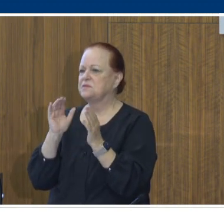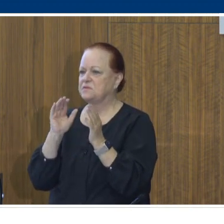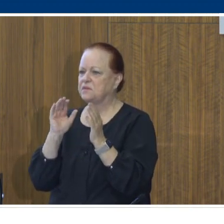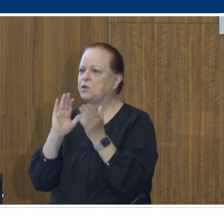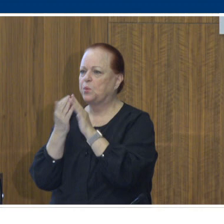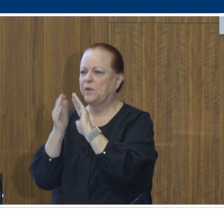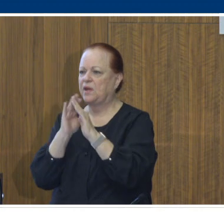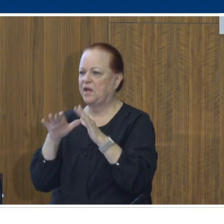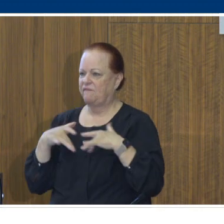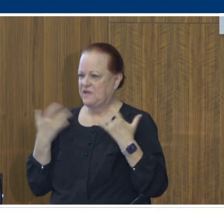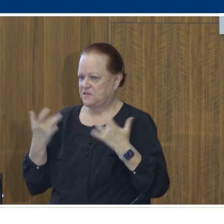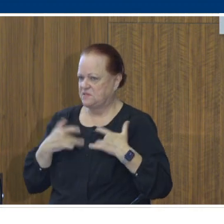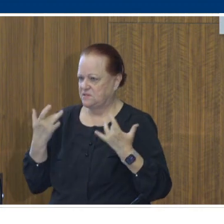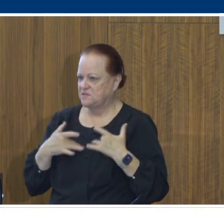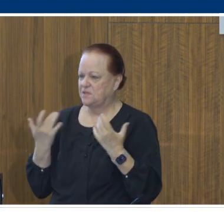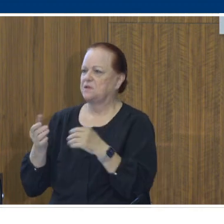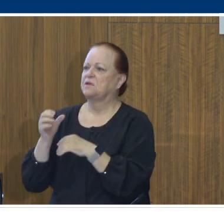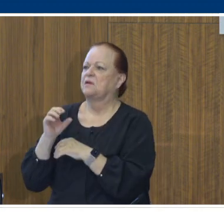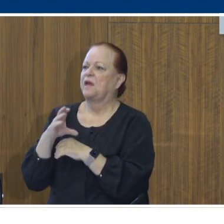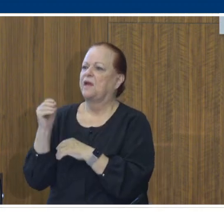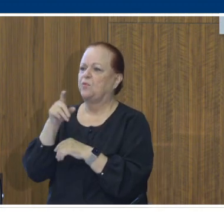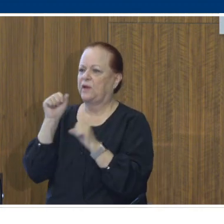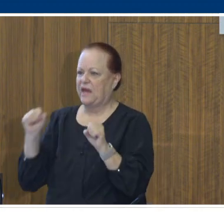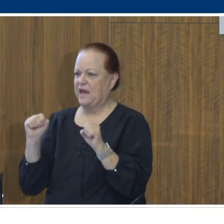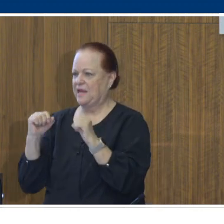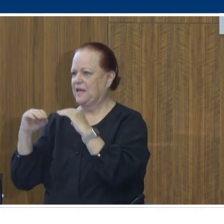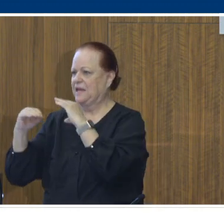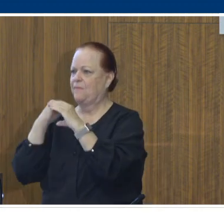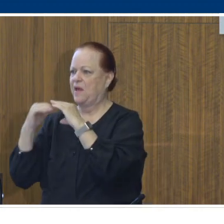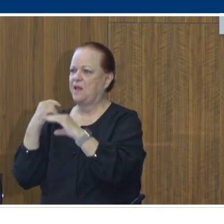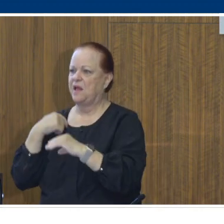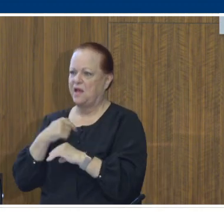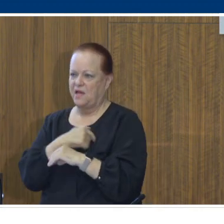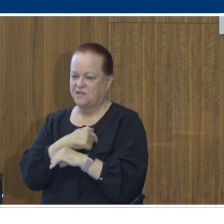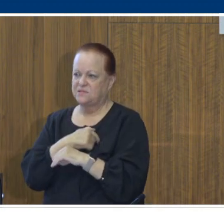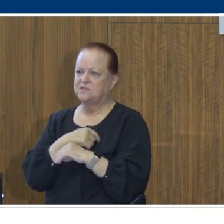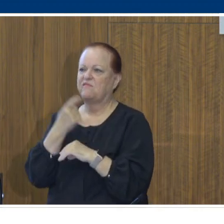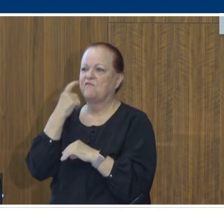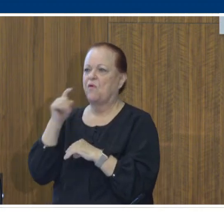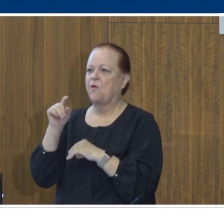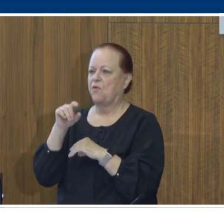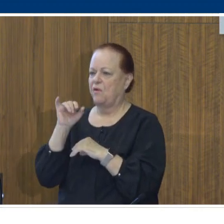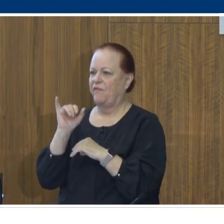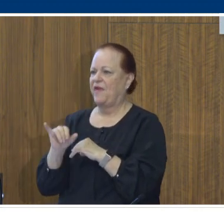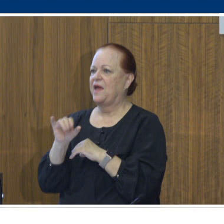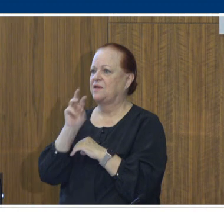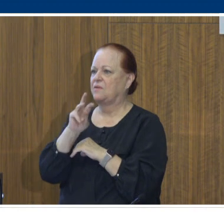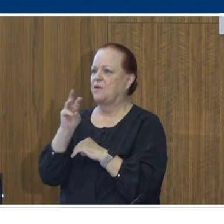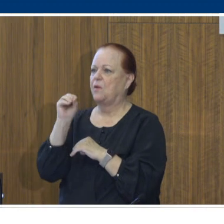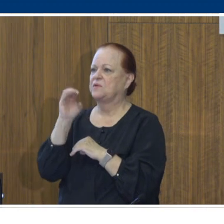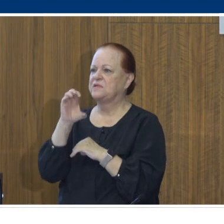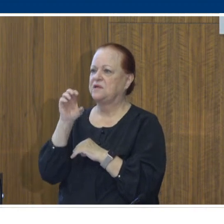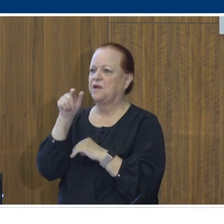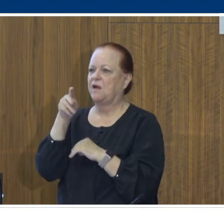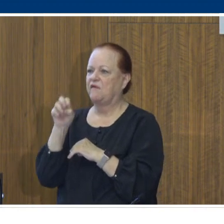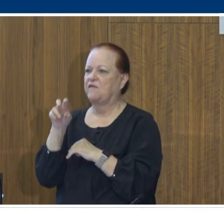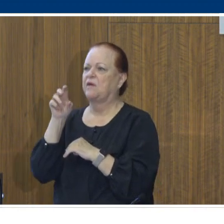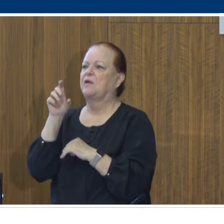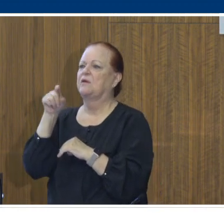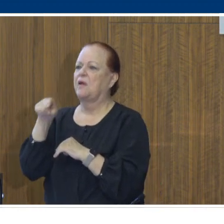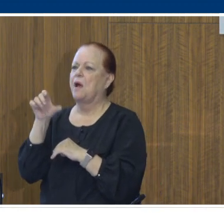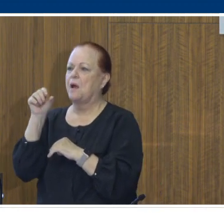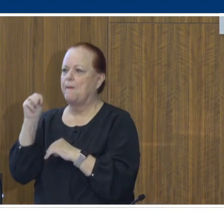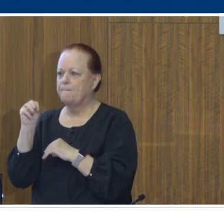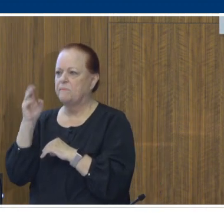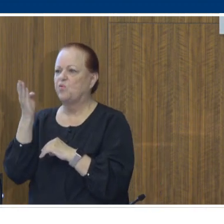doing. You can also email us at our redistricting website, redistricting email address at redistricting@ocgov.com. You can email us at any